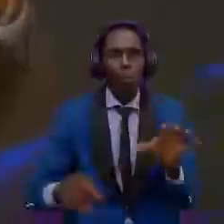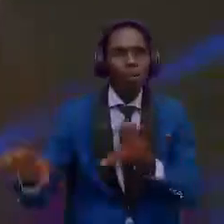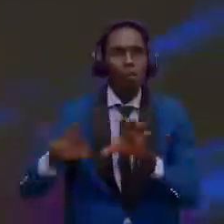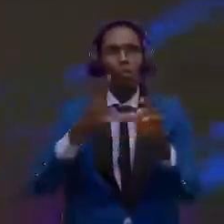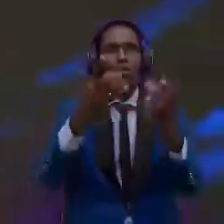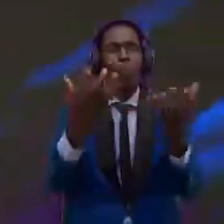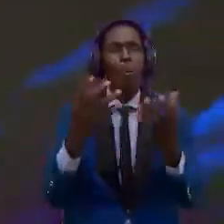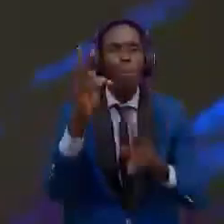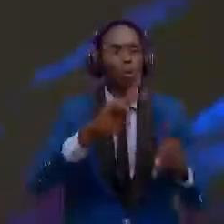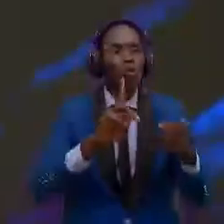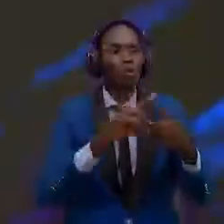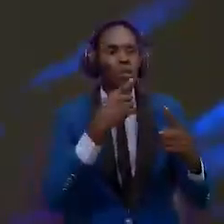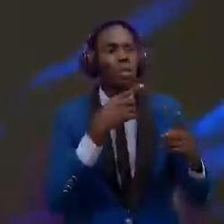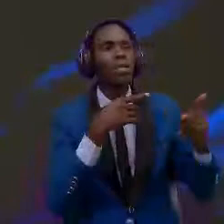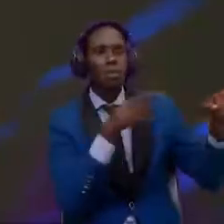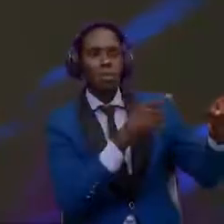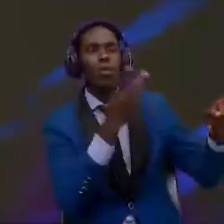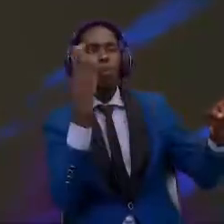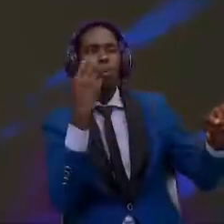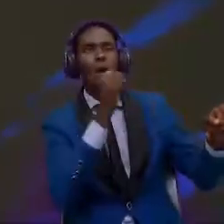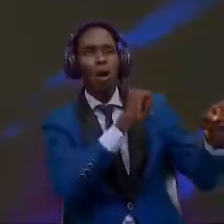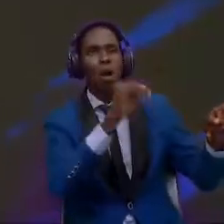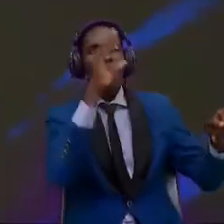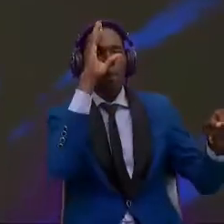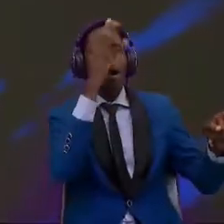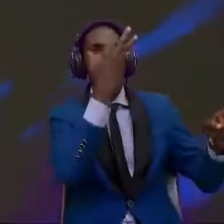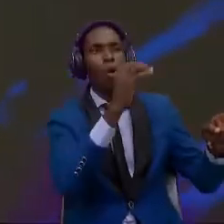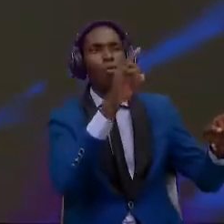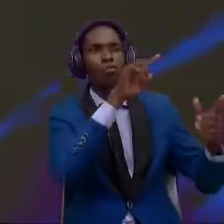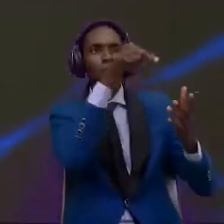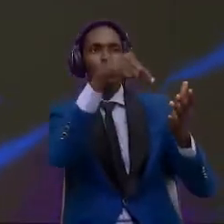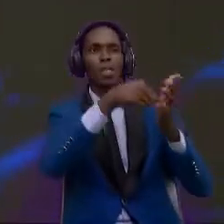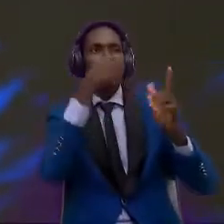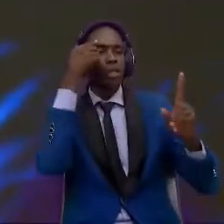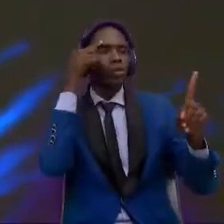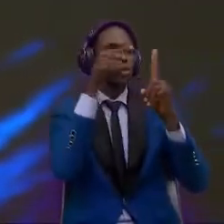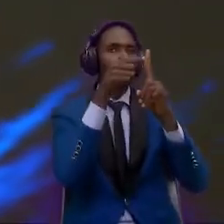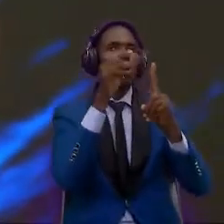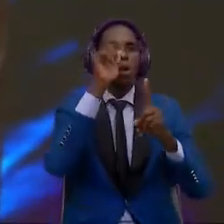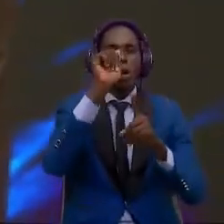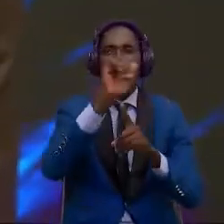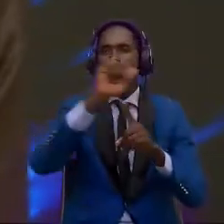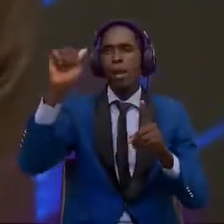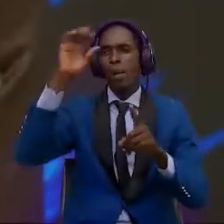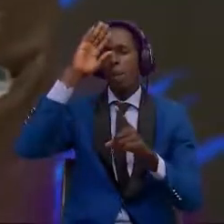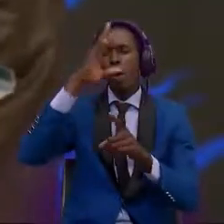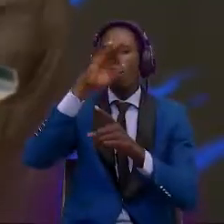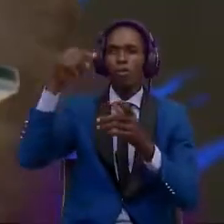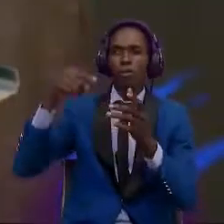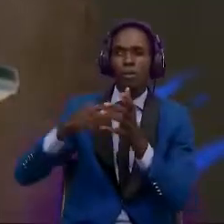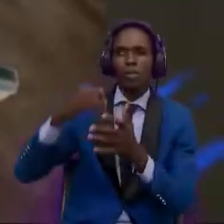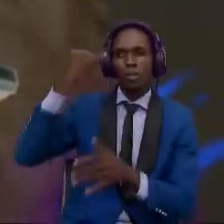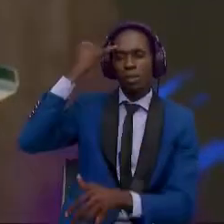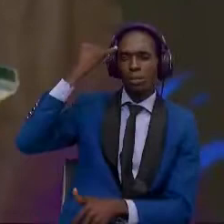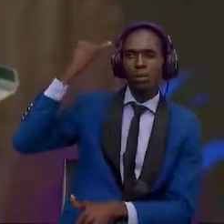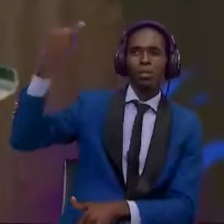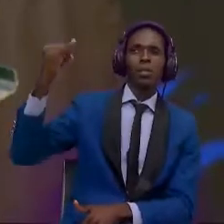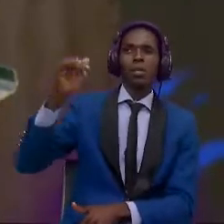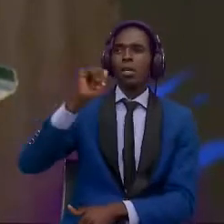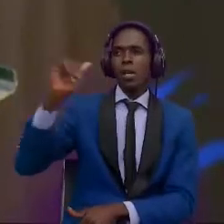was a man of one goal, a man of one ideal, a woman of